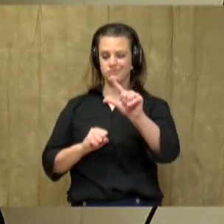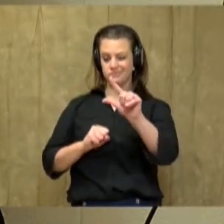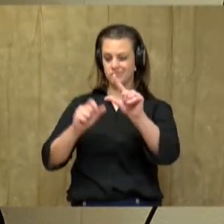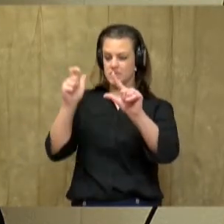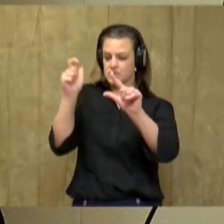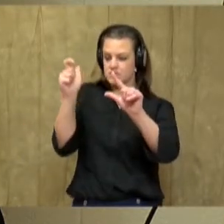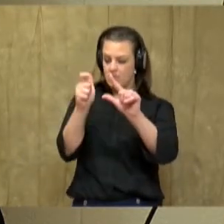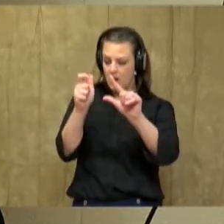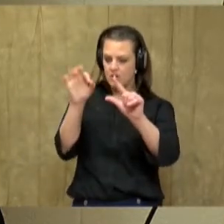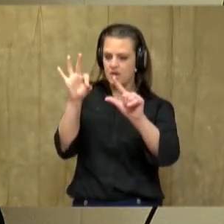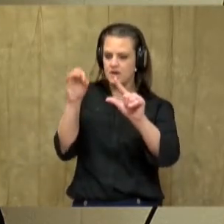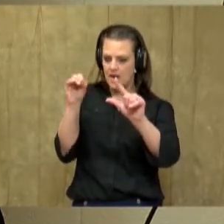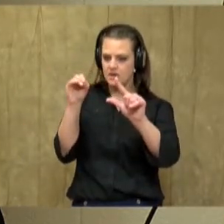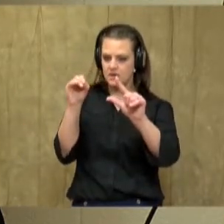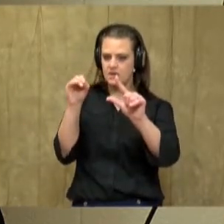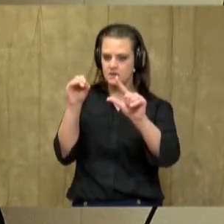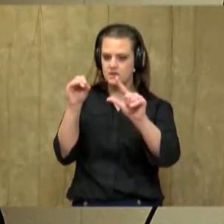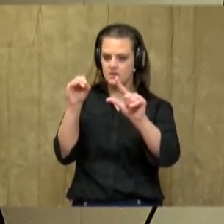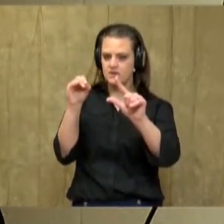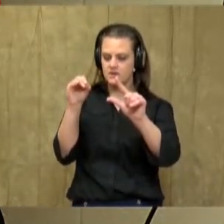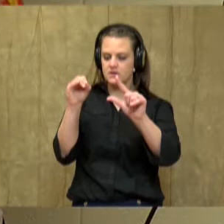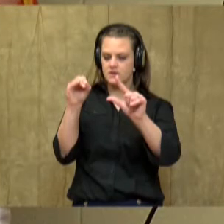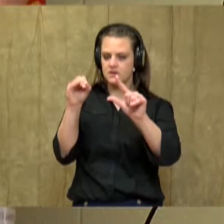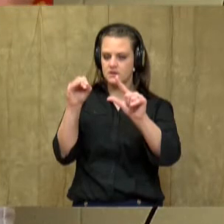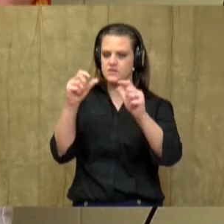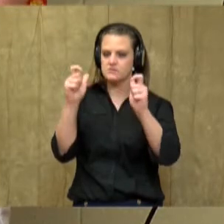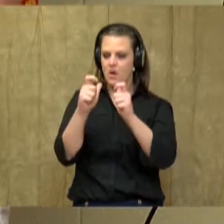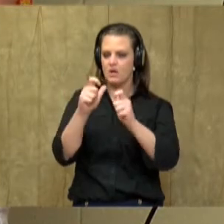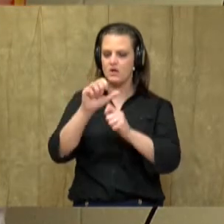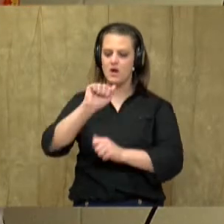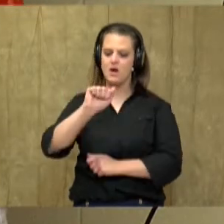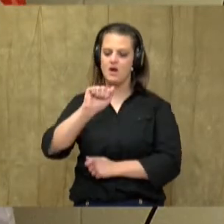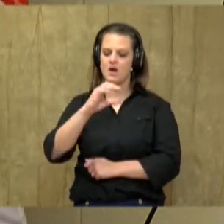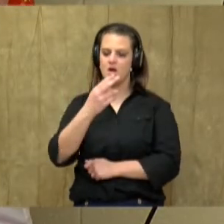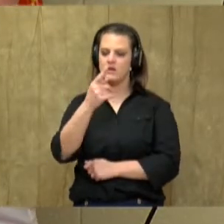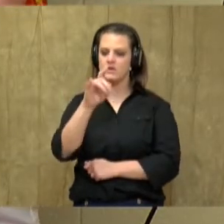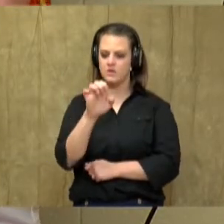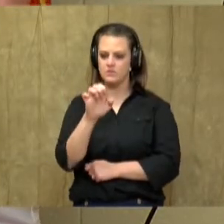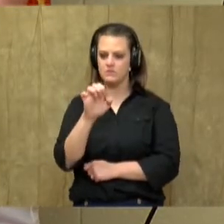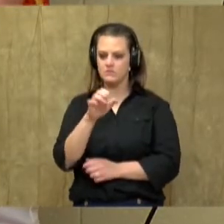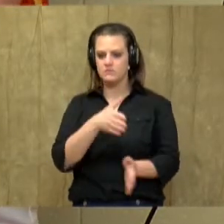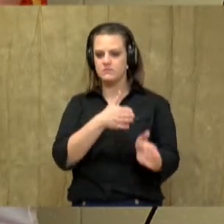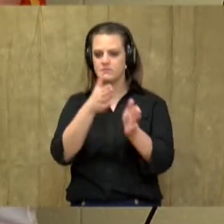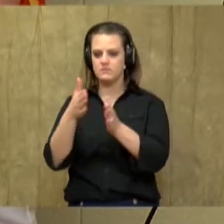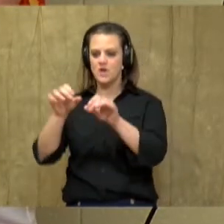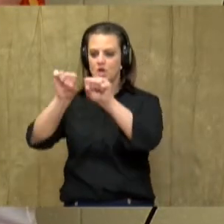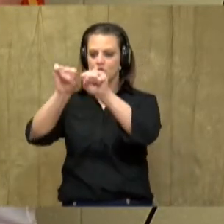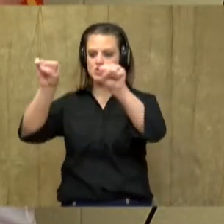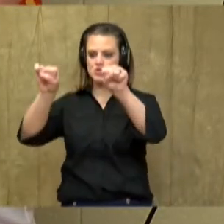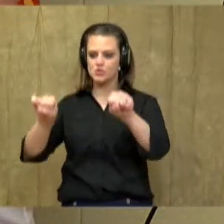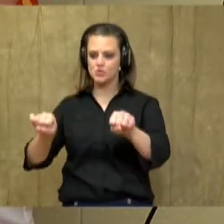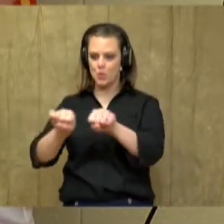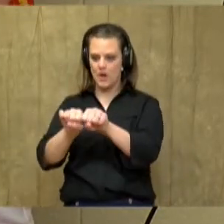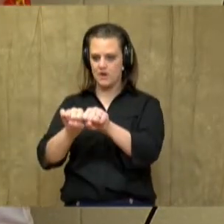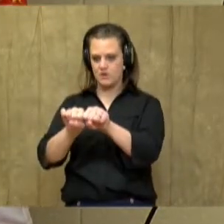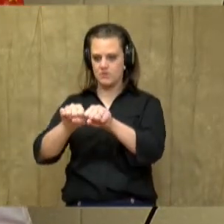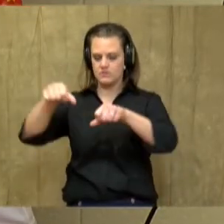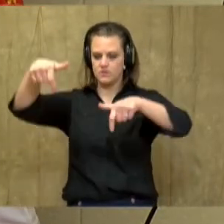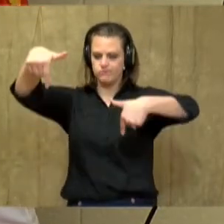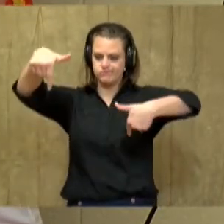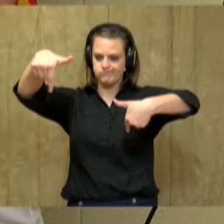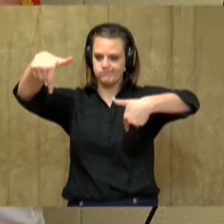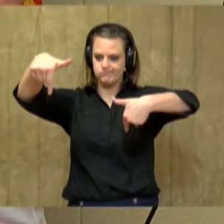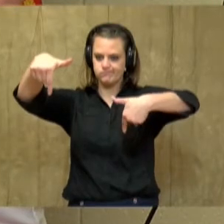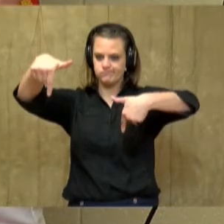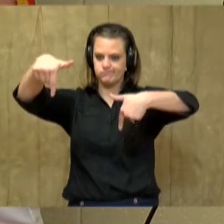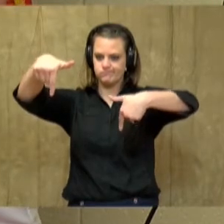acute. It's less than 90 degrees. Then we have the square. All right, the point is the vertex, and where the